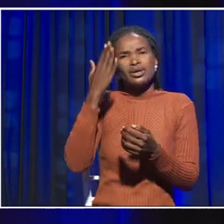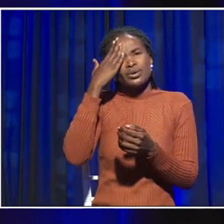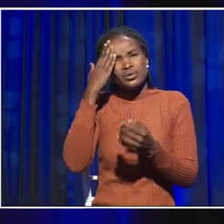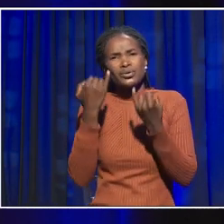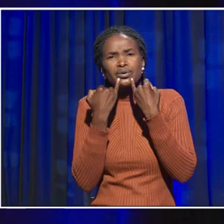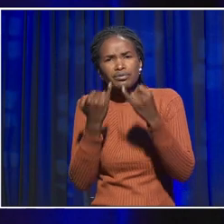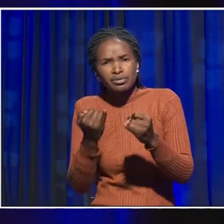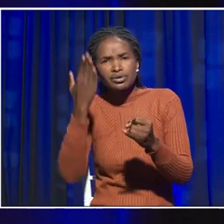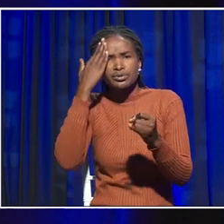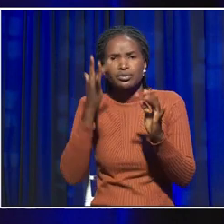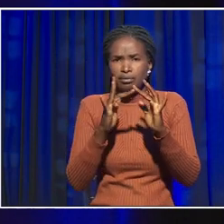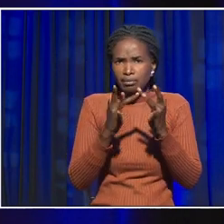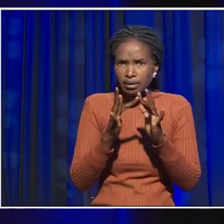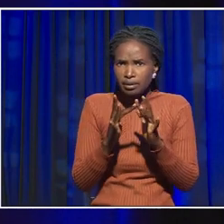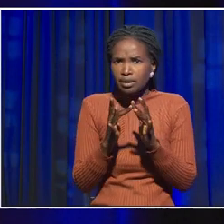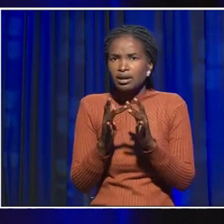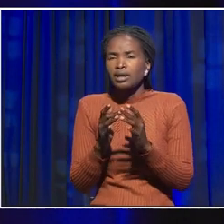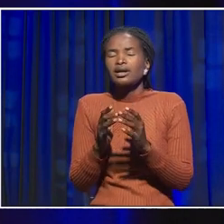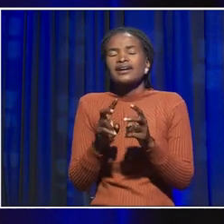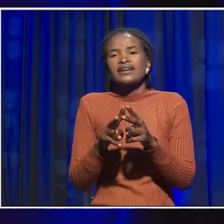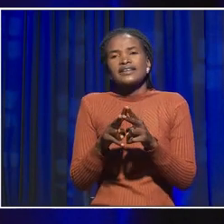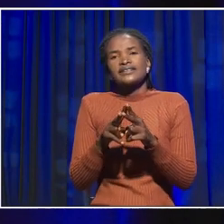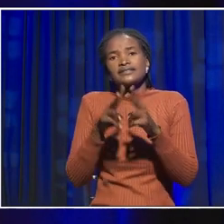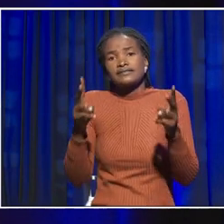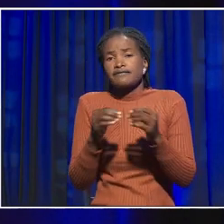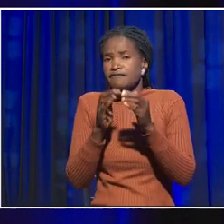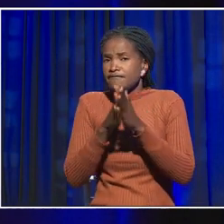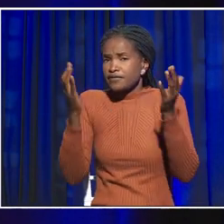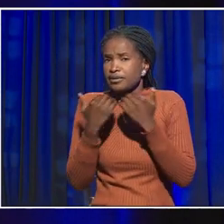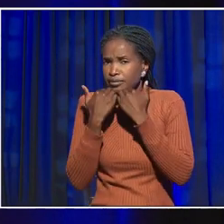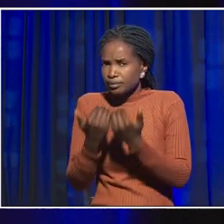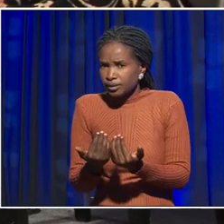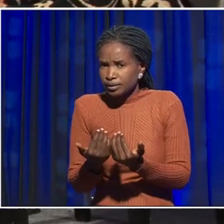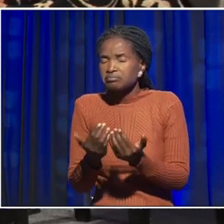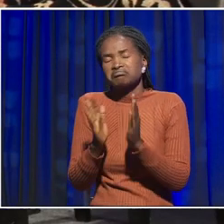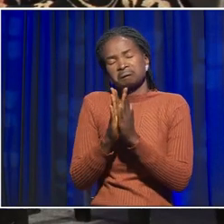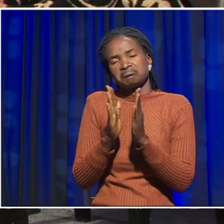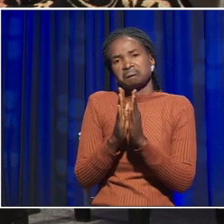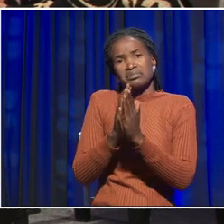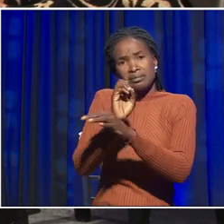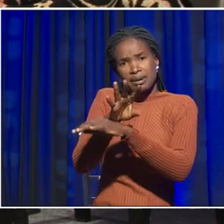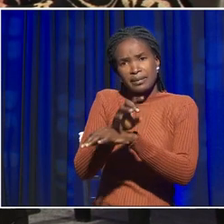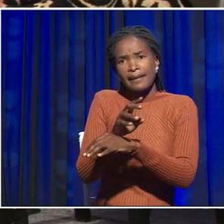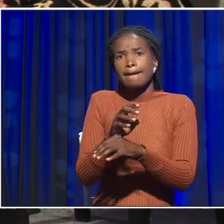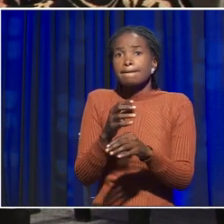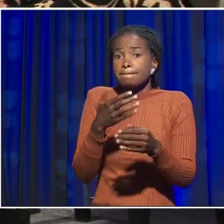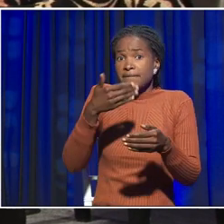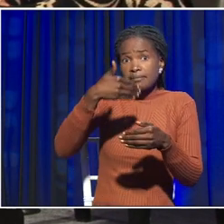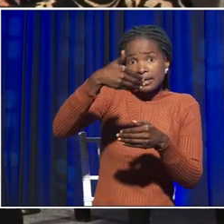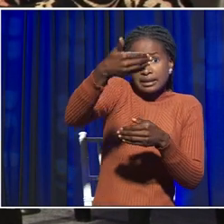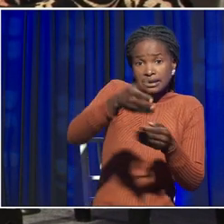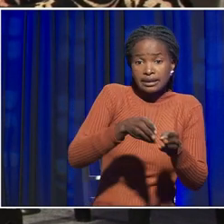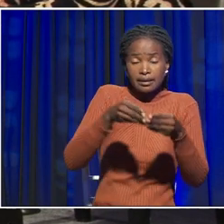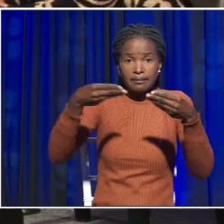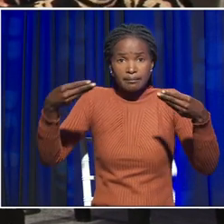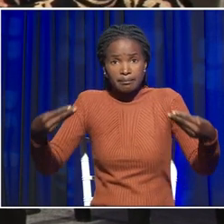data and so forth, that it's very likely that you may have your own New York Times. Absolutely. We'll